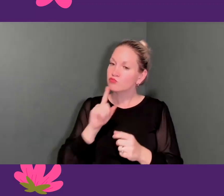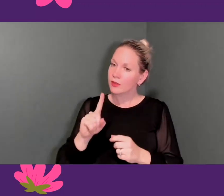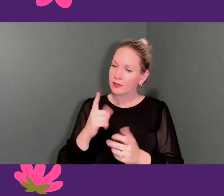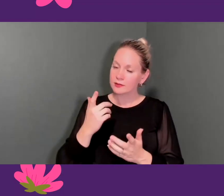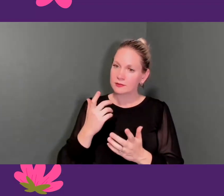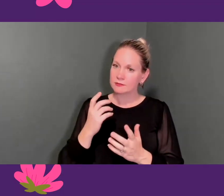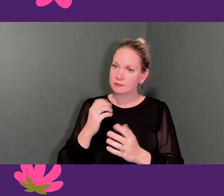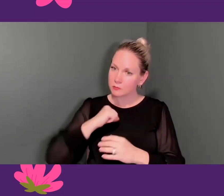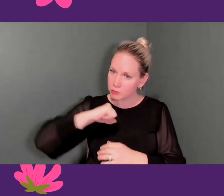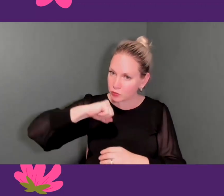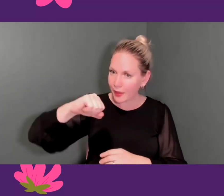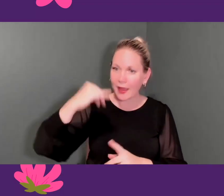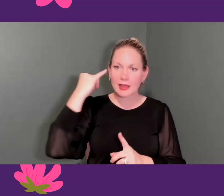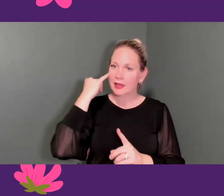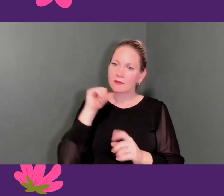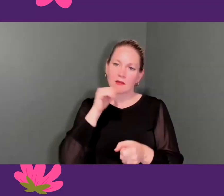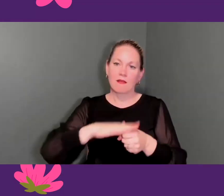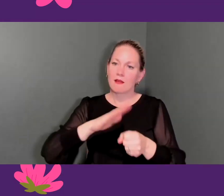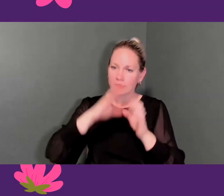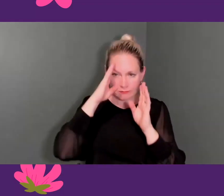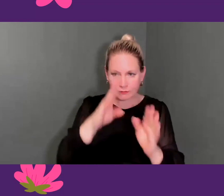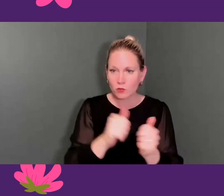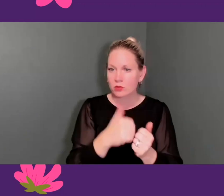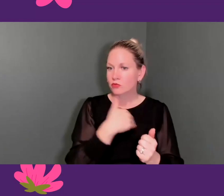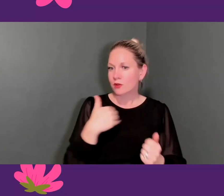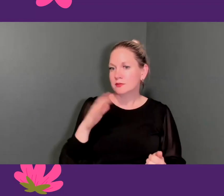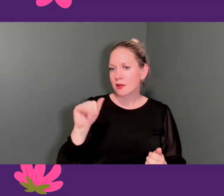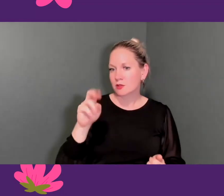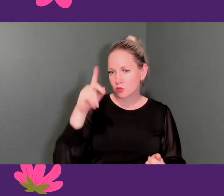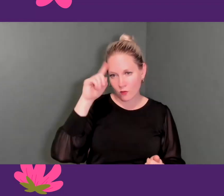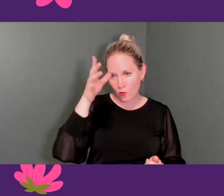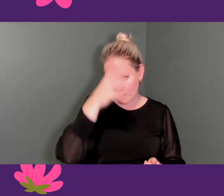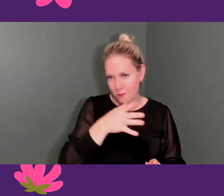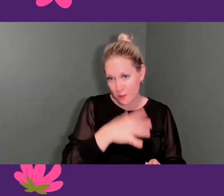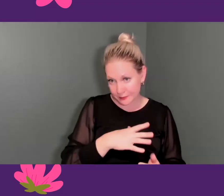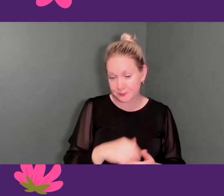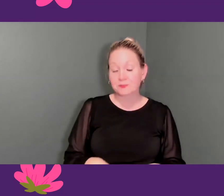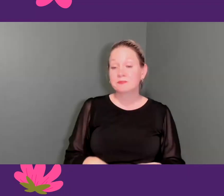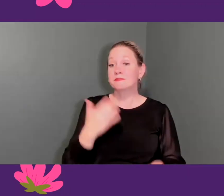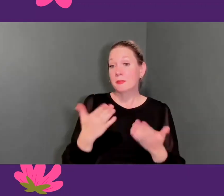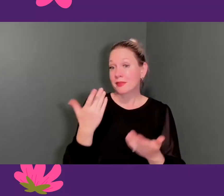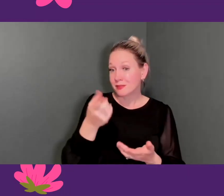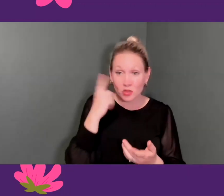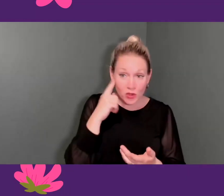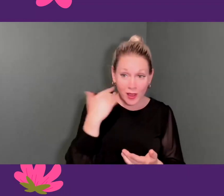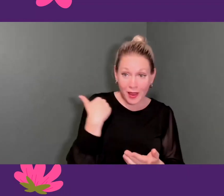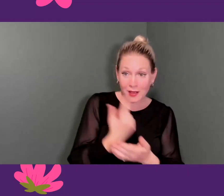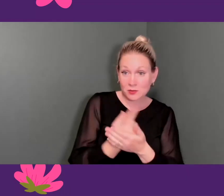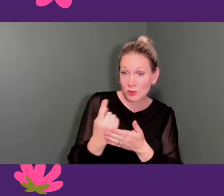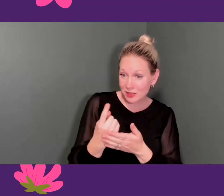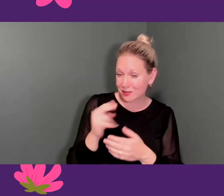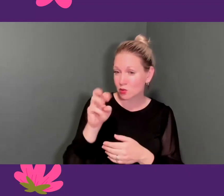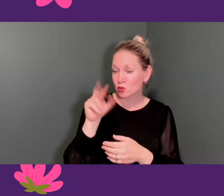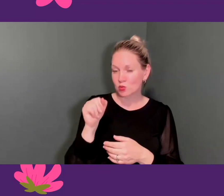adequately served. Last week, you may have heard the news about new breast cancer screening guidelines